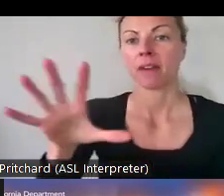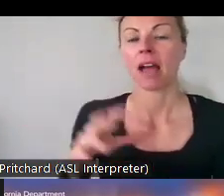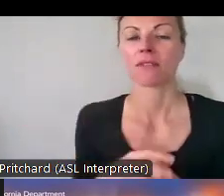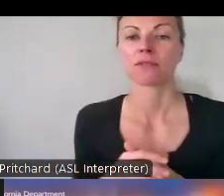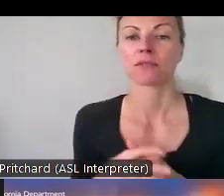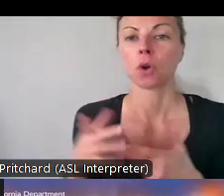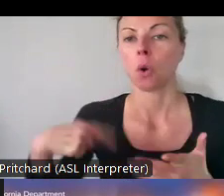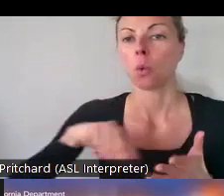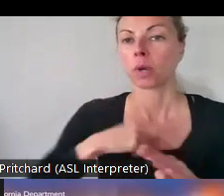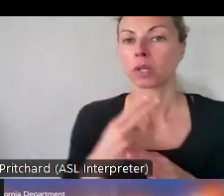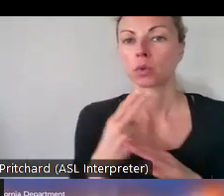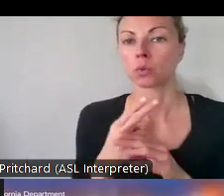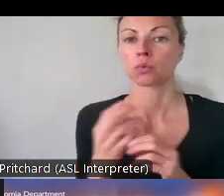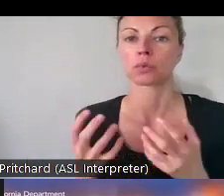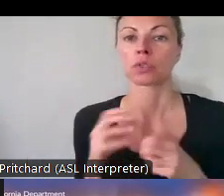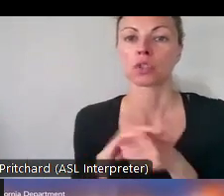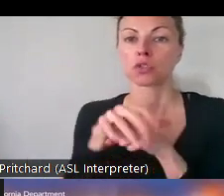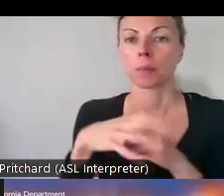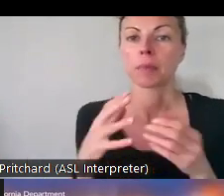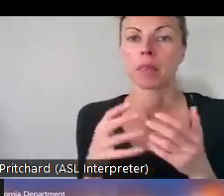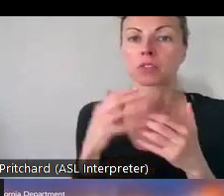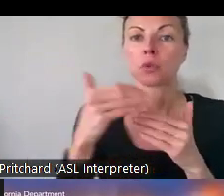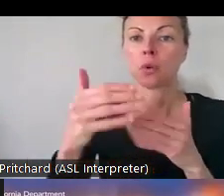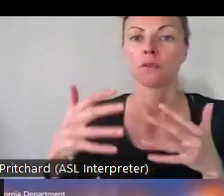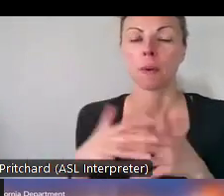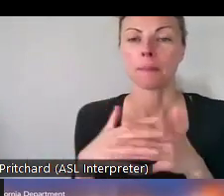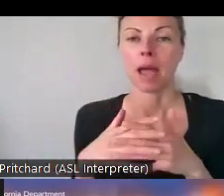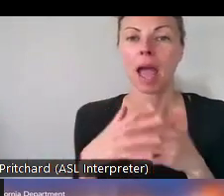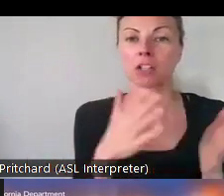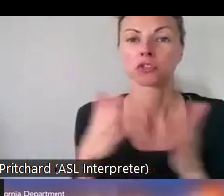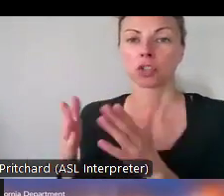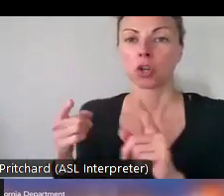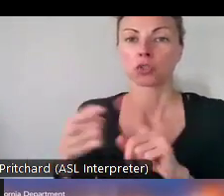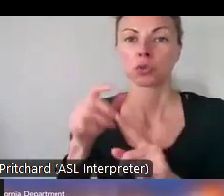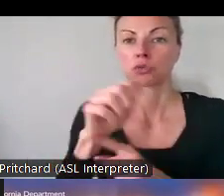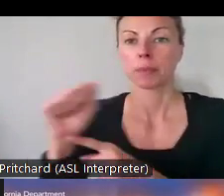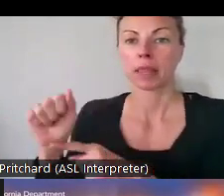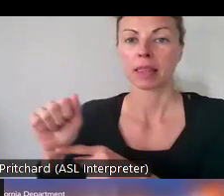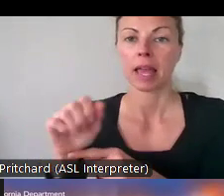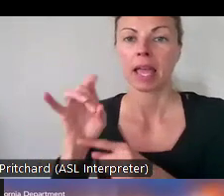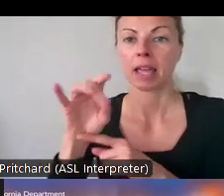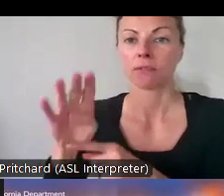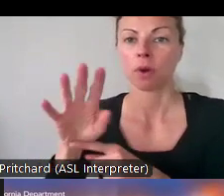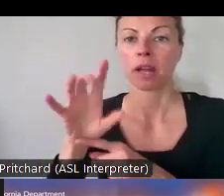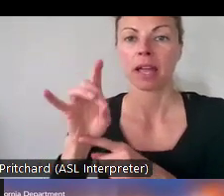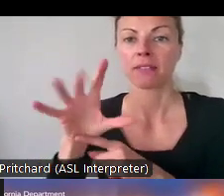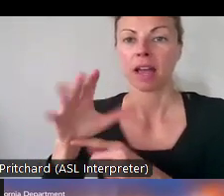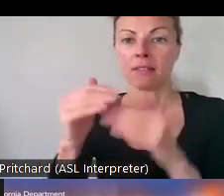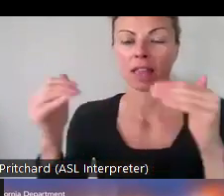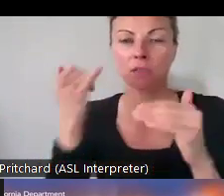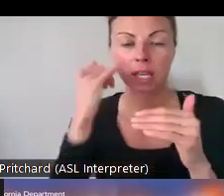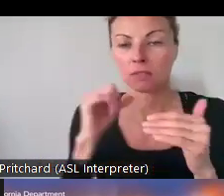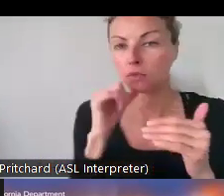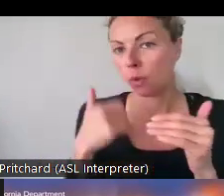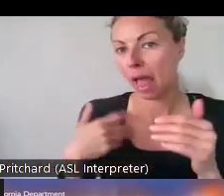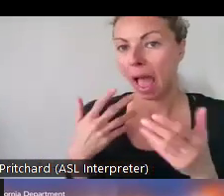the surplus overmatch and we provide that to the AAA to bring them to that 84 and 85 level. If there's not enough